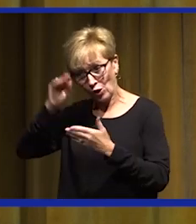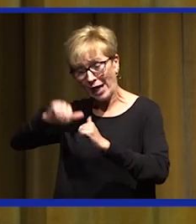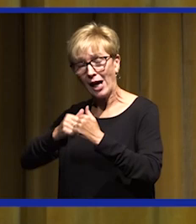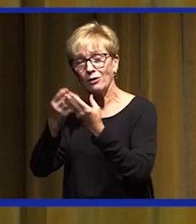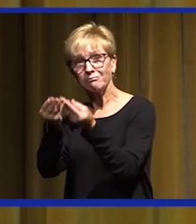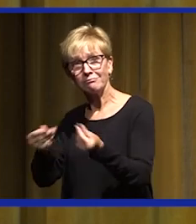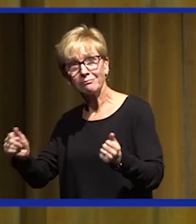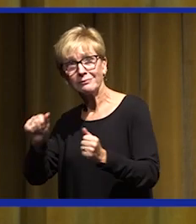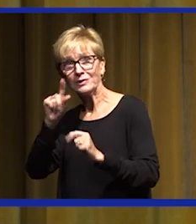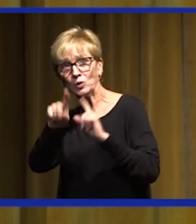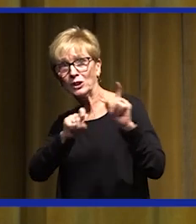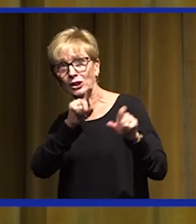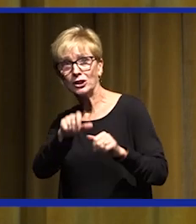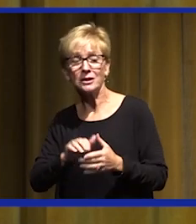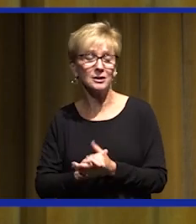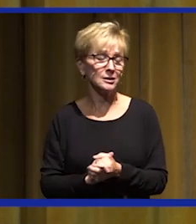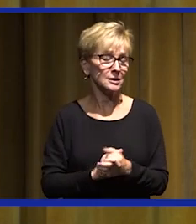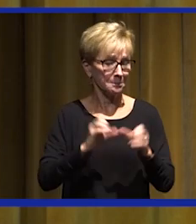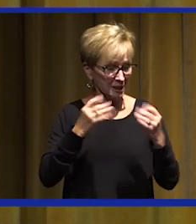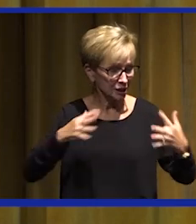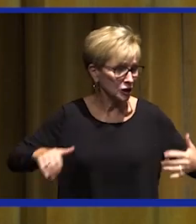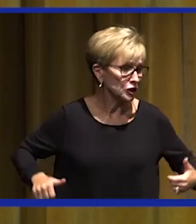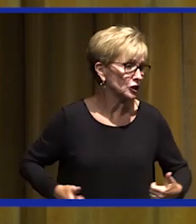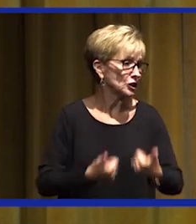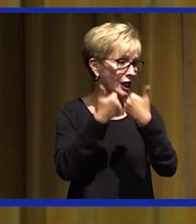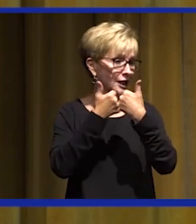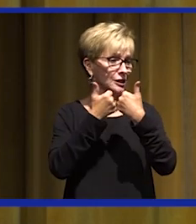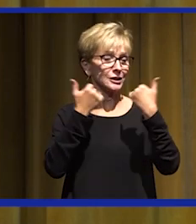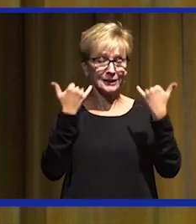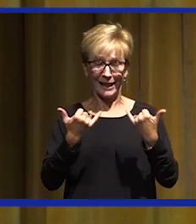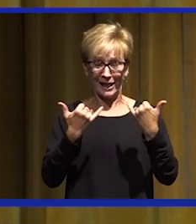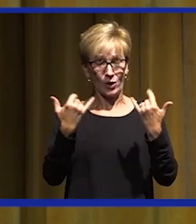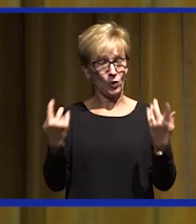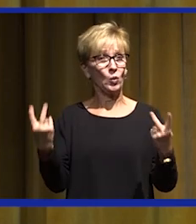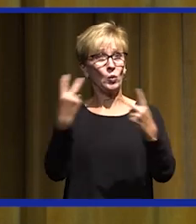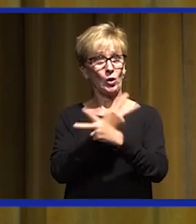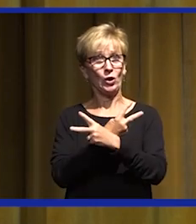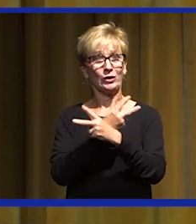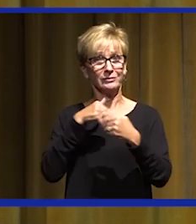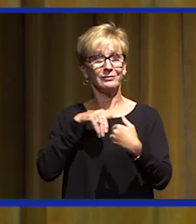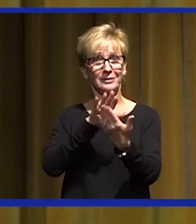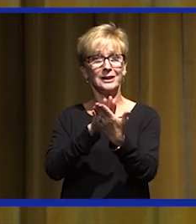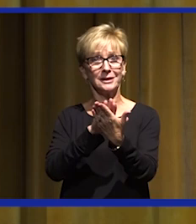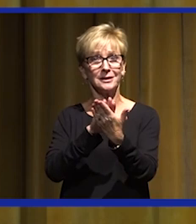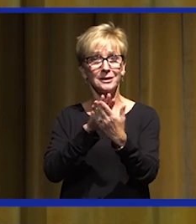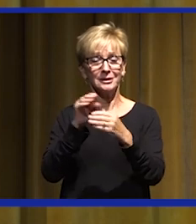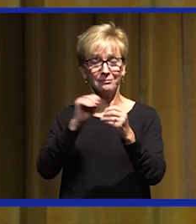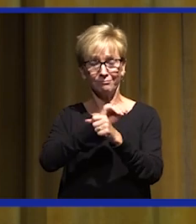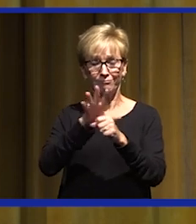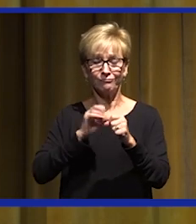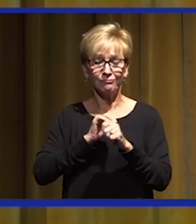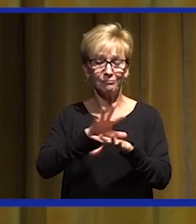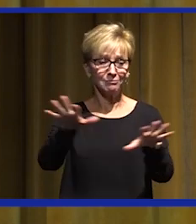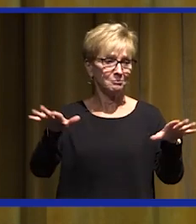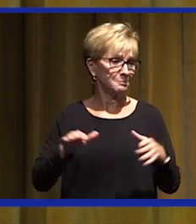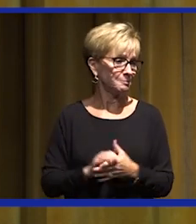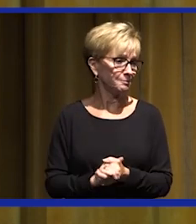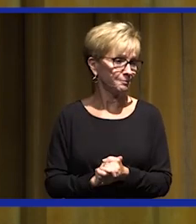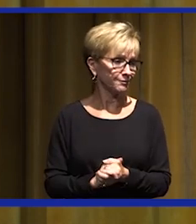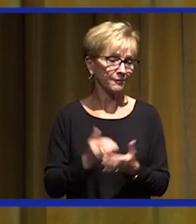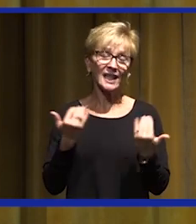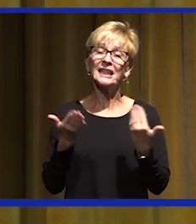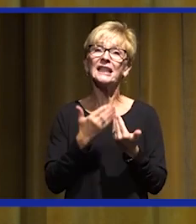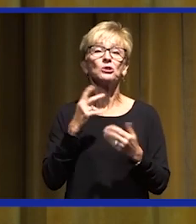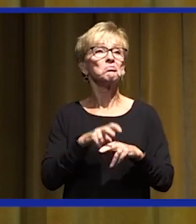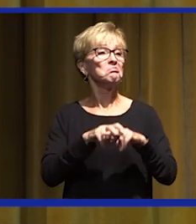faced many challenges, including the one we're facing right now. It is so easy to sit back and wait for